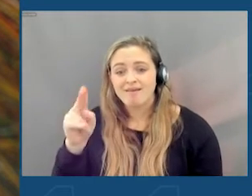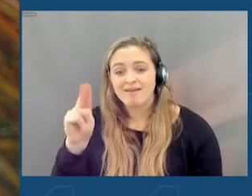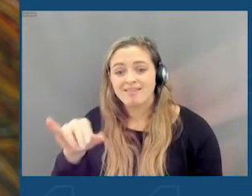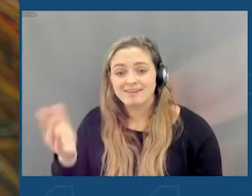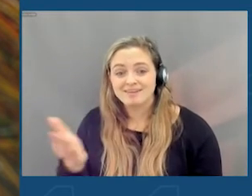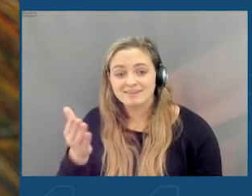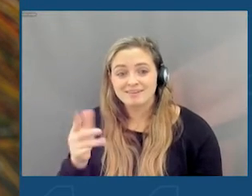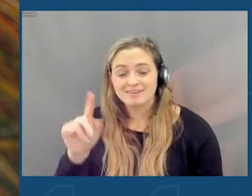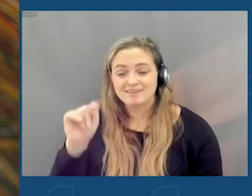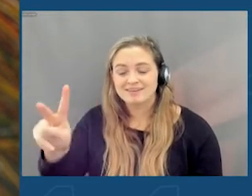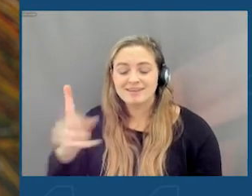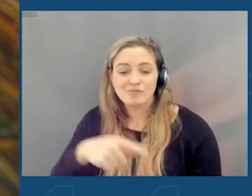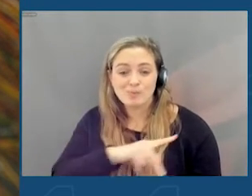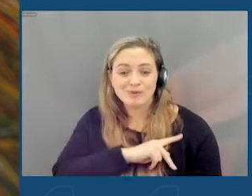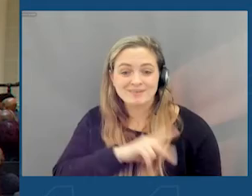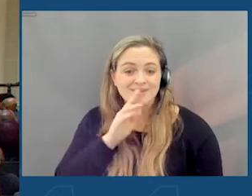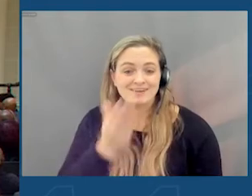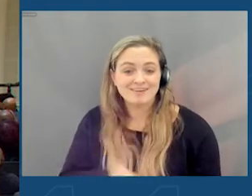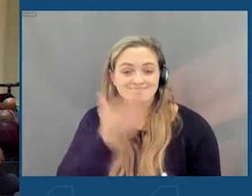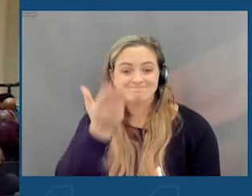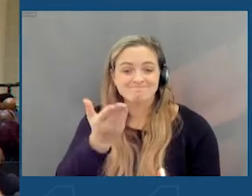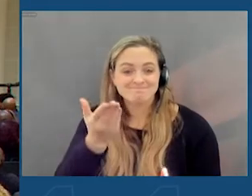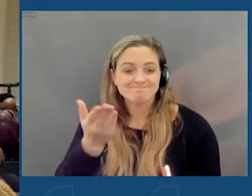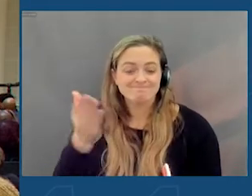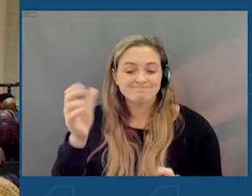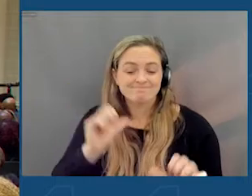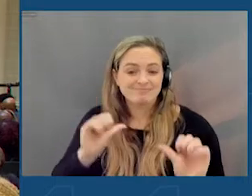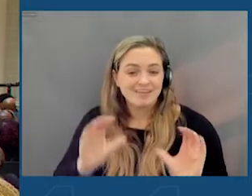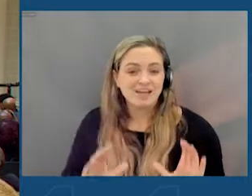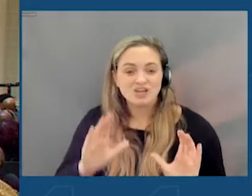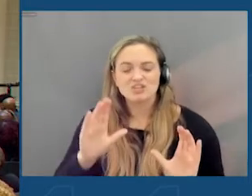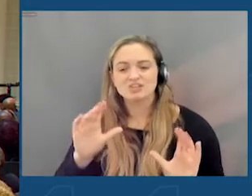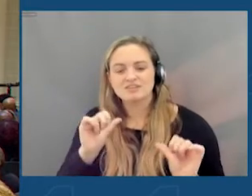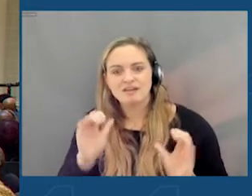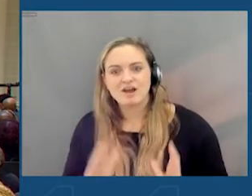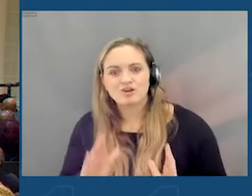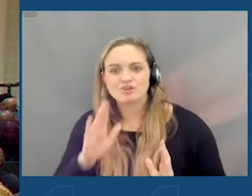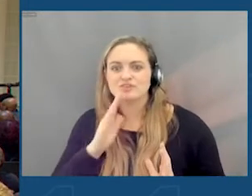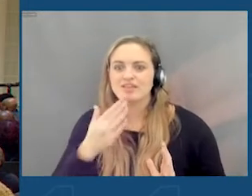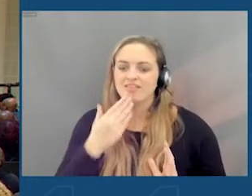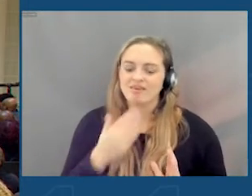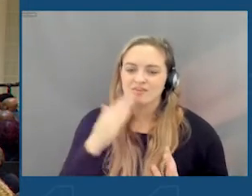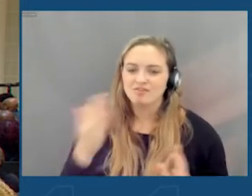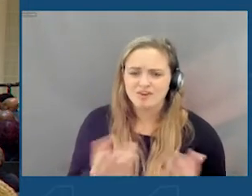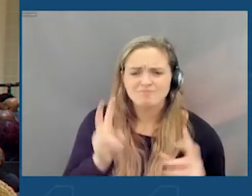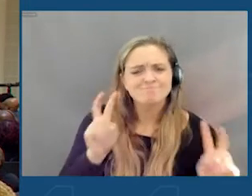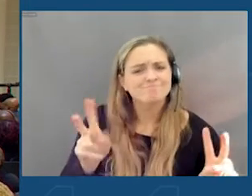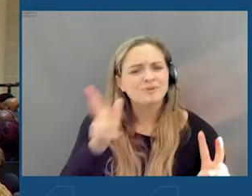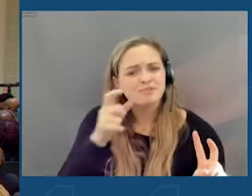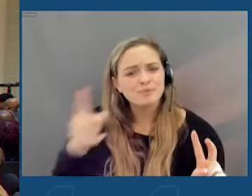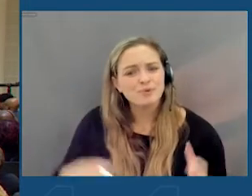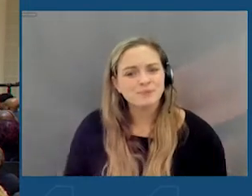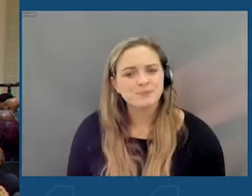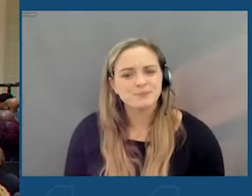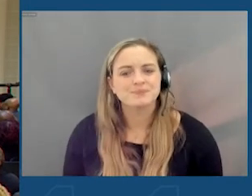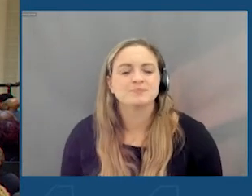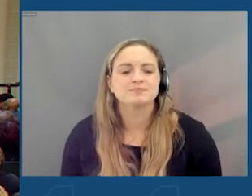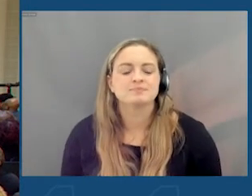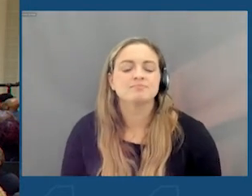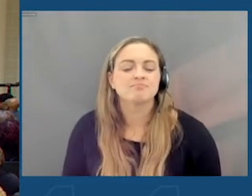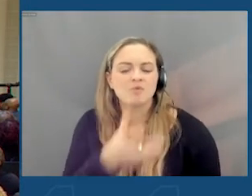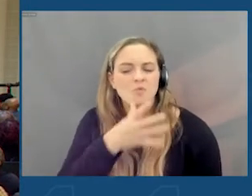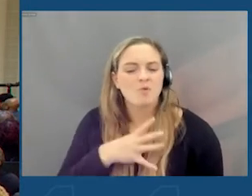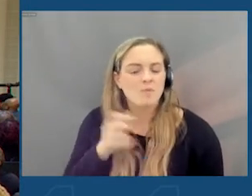TV personality, actress and activist. Thank you. Look forward to hearing from you. We also have a woman whose